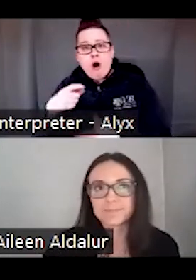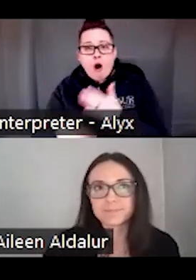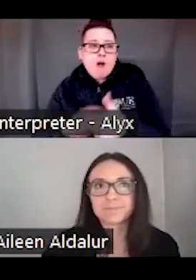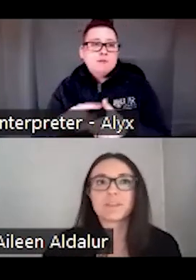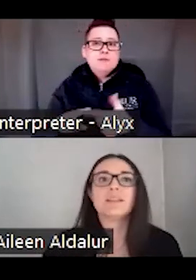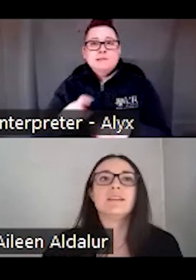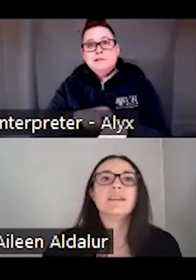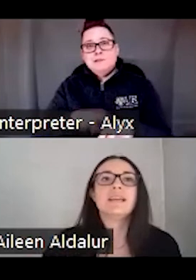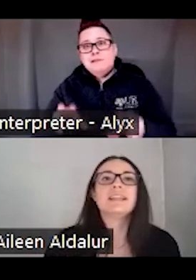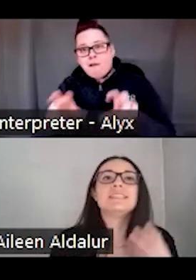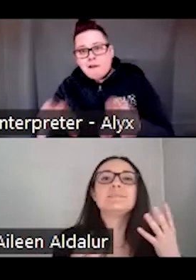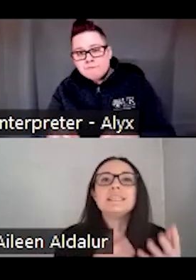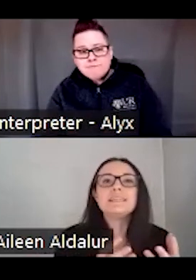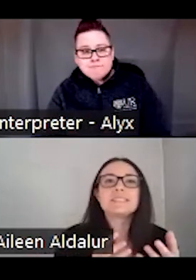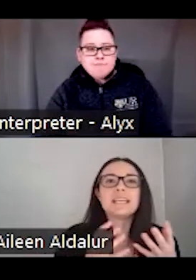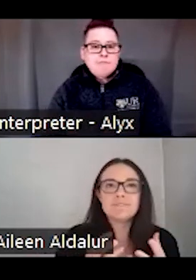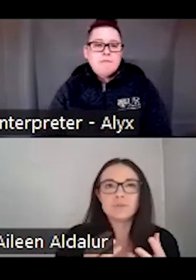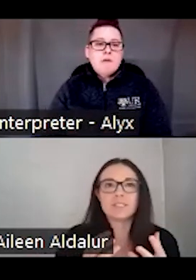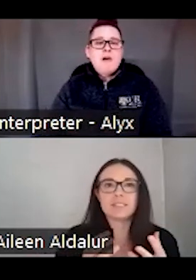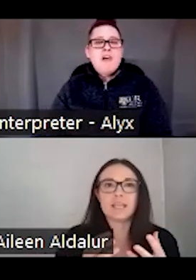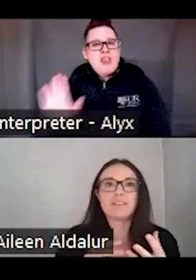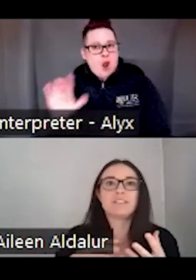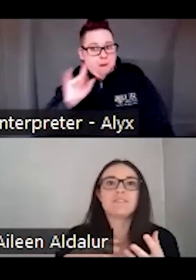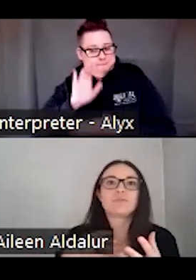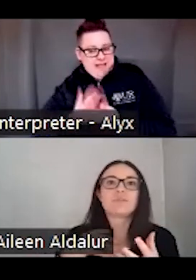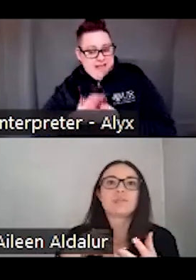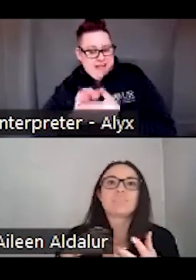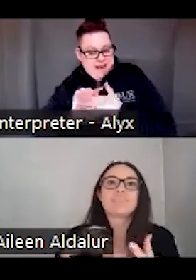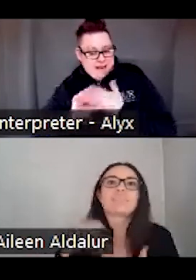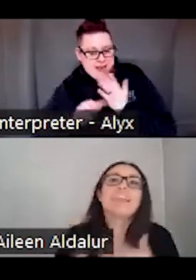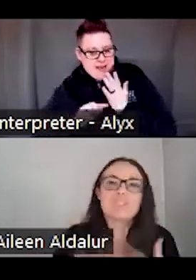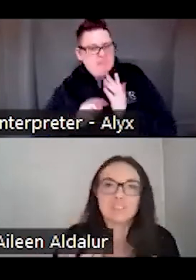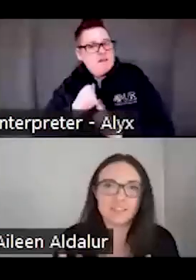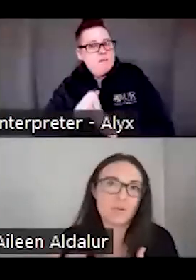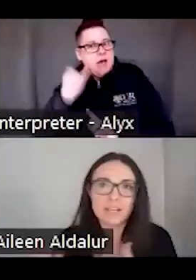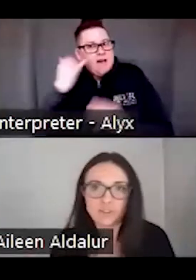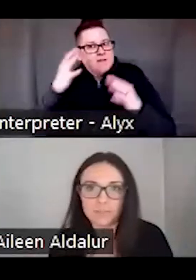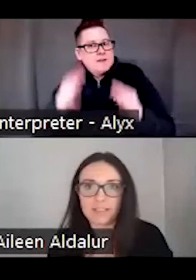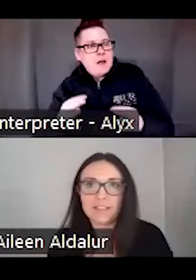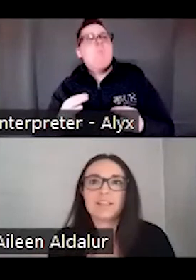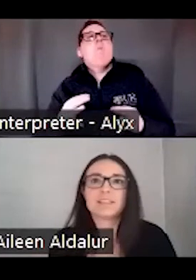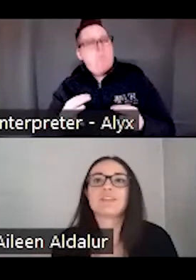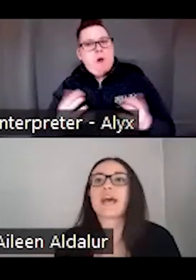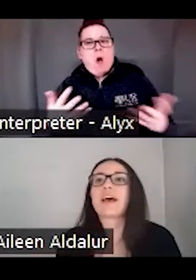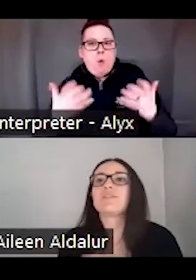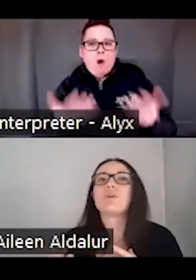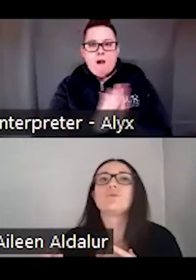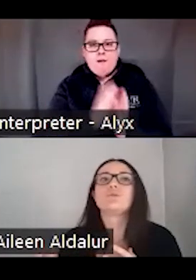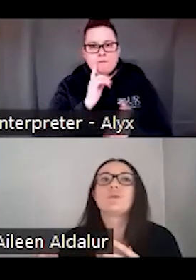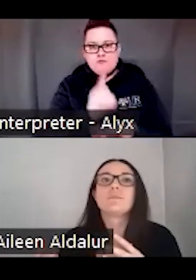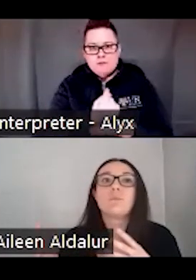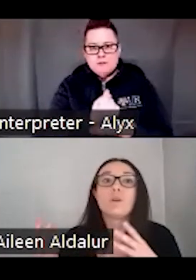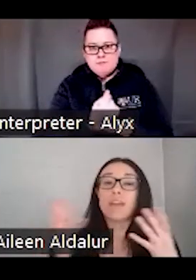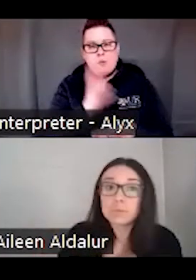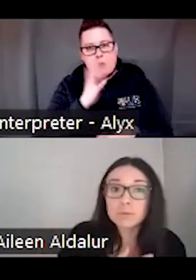investment. These beliefs influence if an individual develops an intention to go get treatment, such that